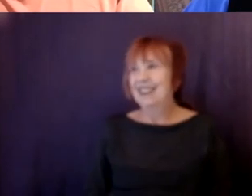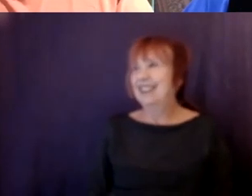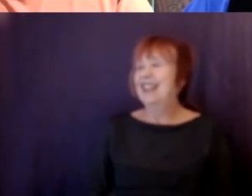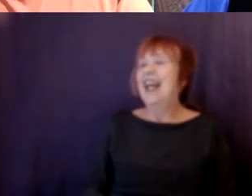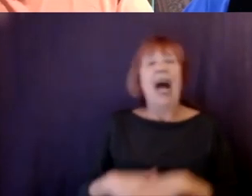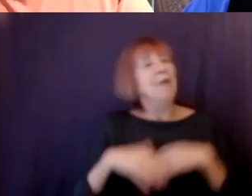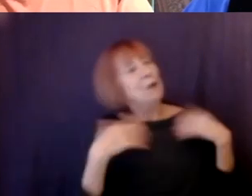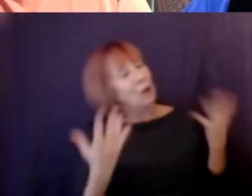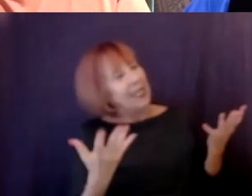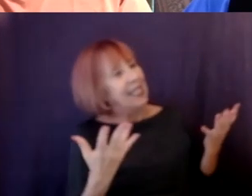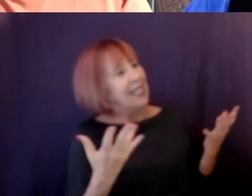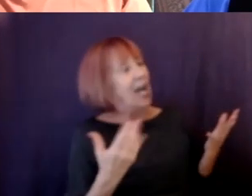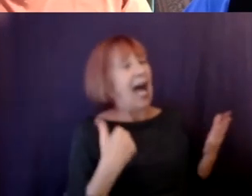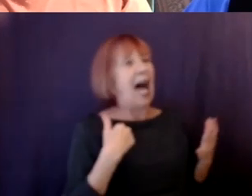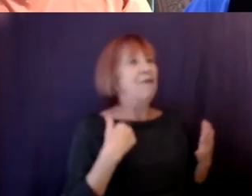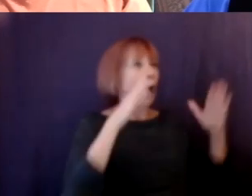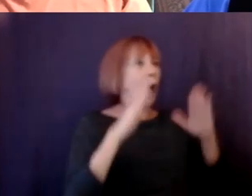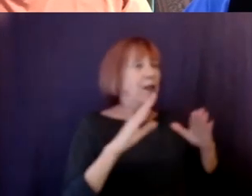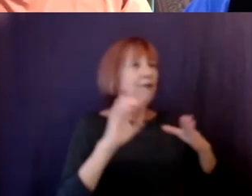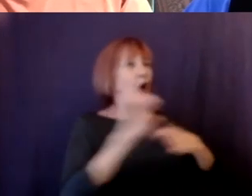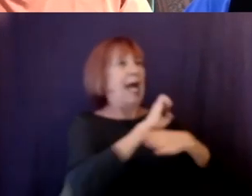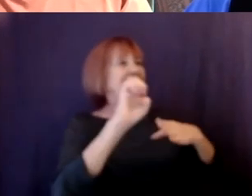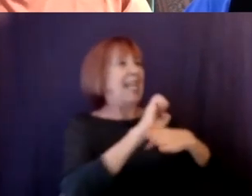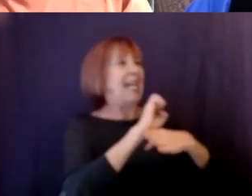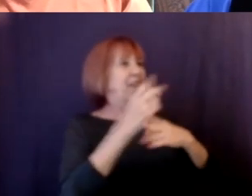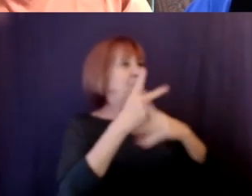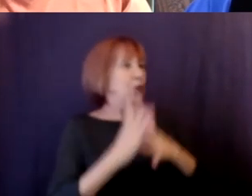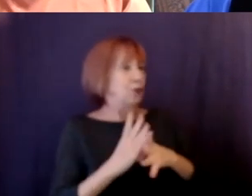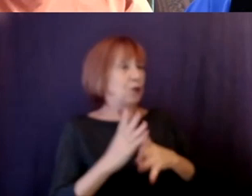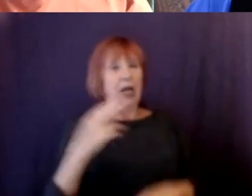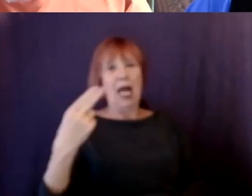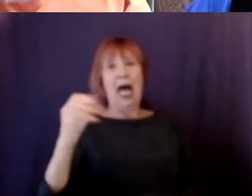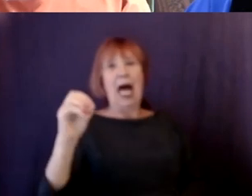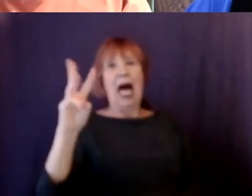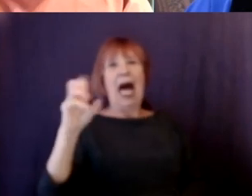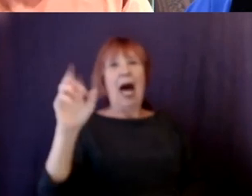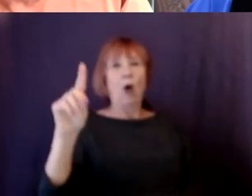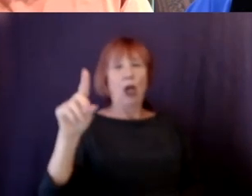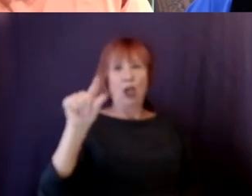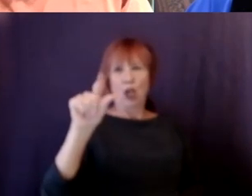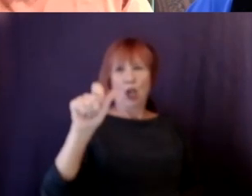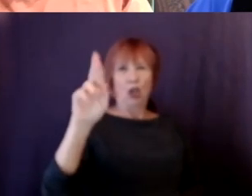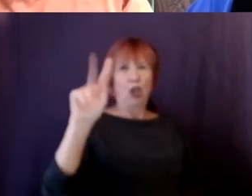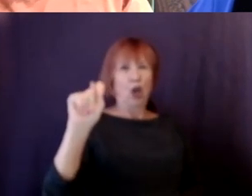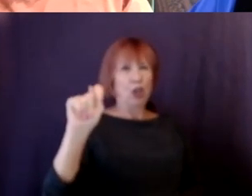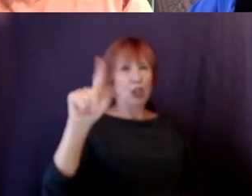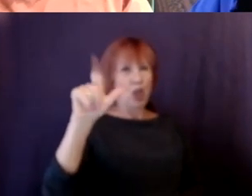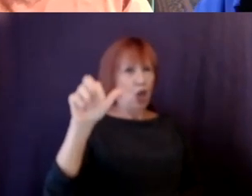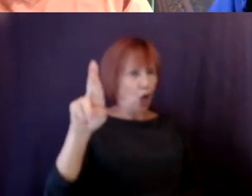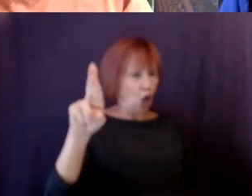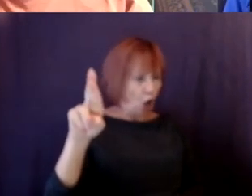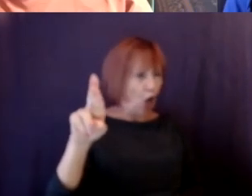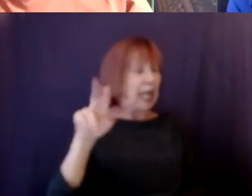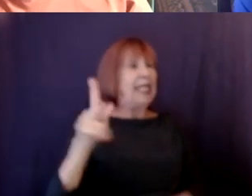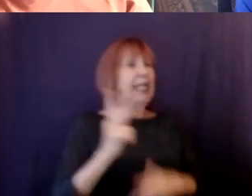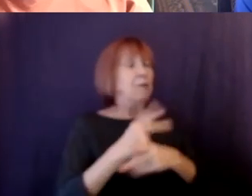Well, we have a wonderful executive producer, this guy, Howard Gertler, who produced